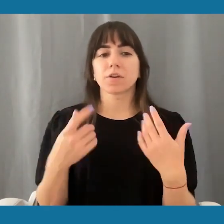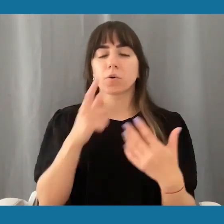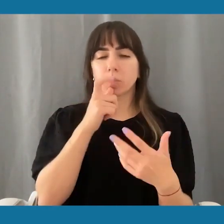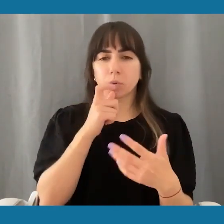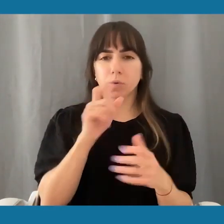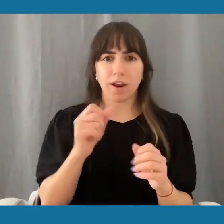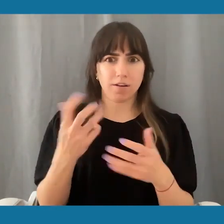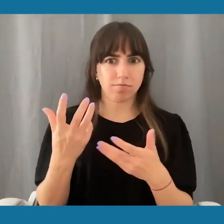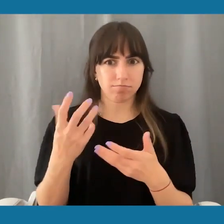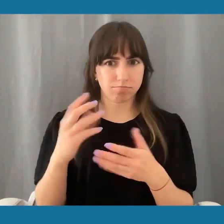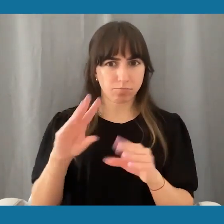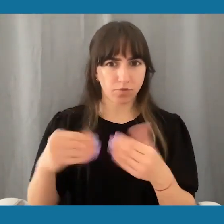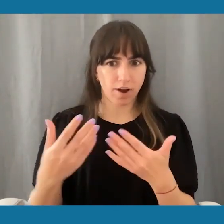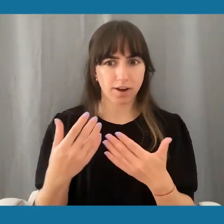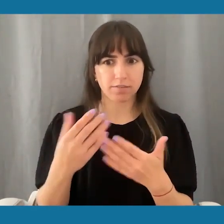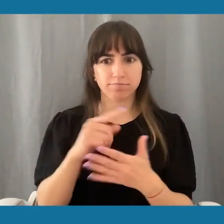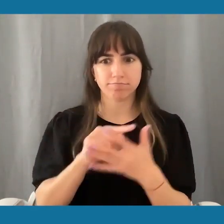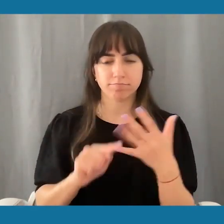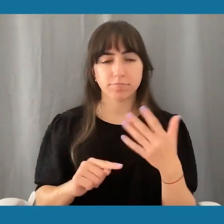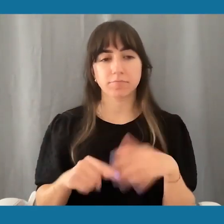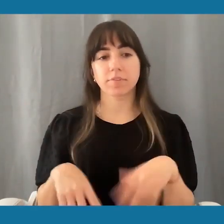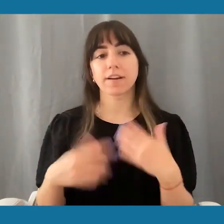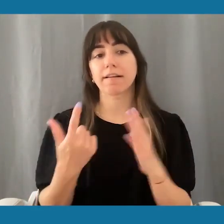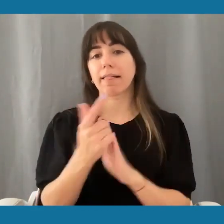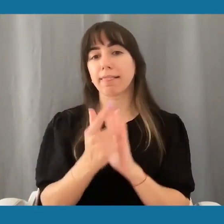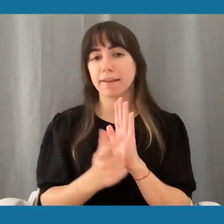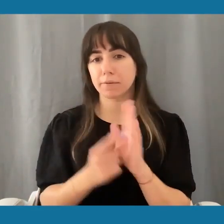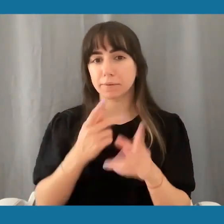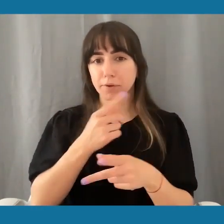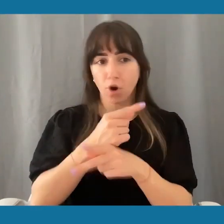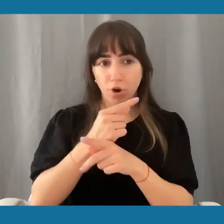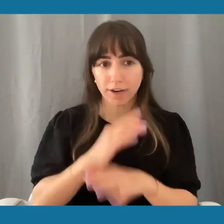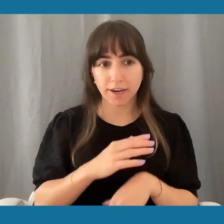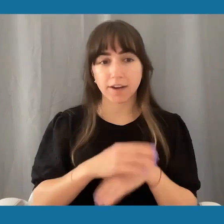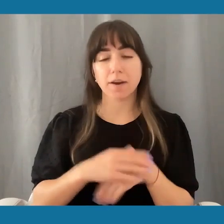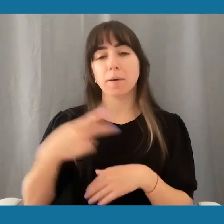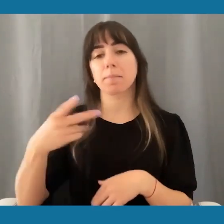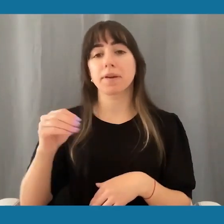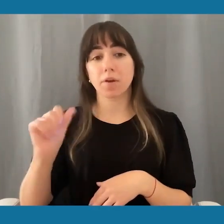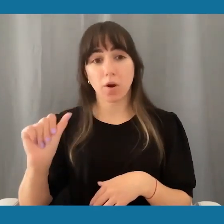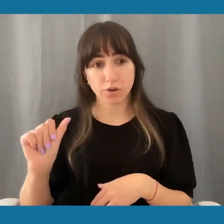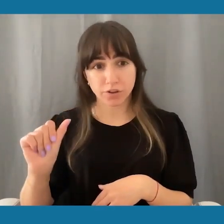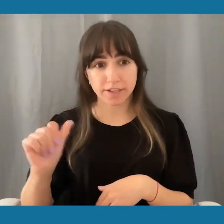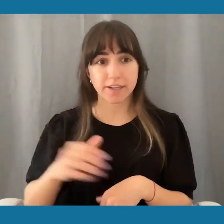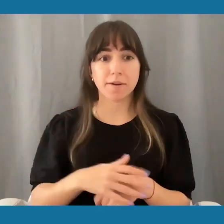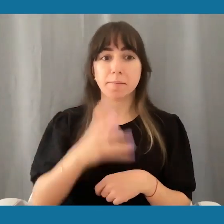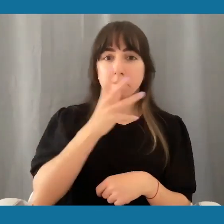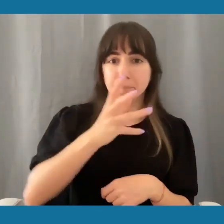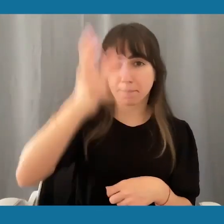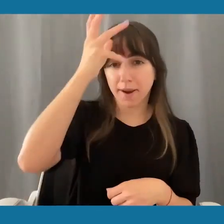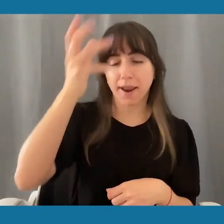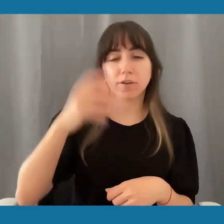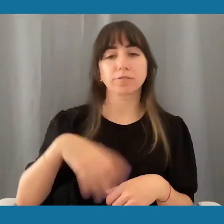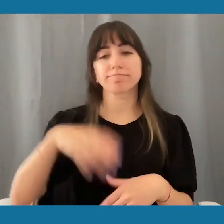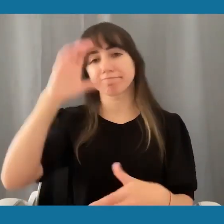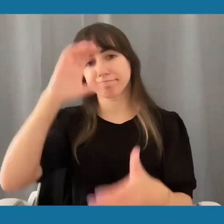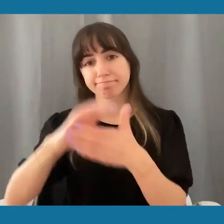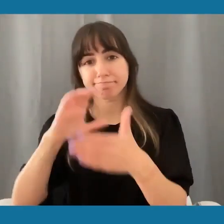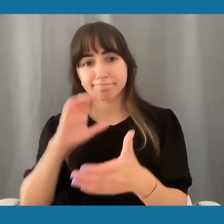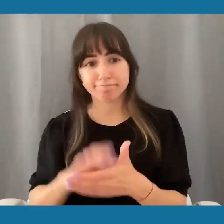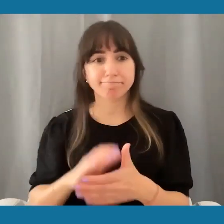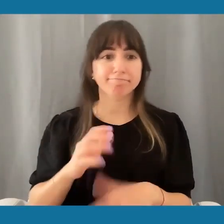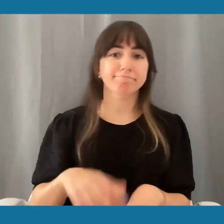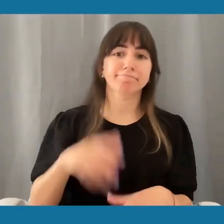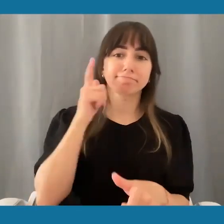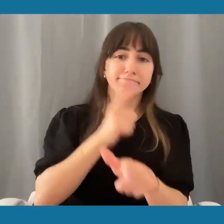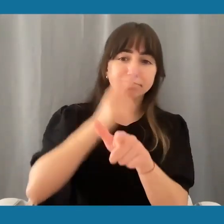legal guardian, a power of attorney, parent, spouse, sibling, grandparent, or in the case we're going to hear about